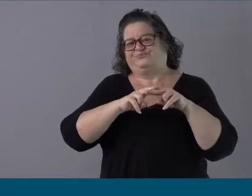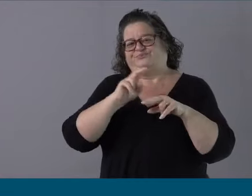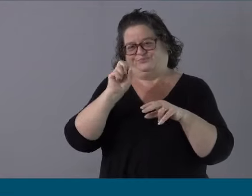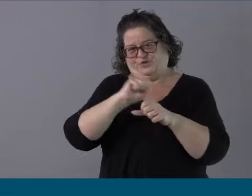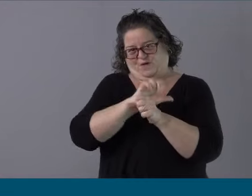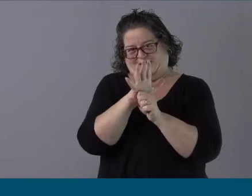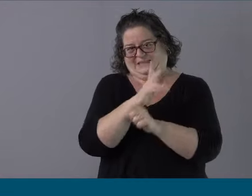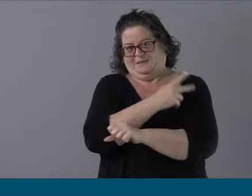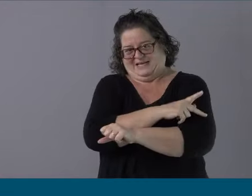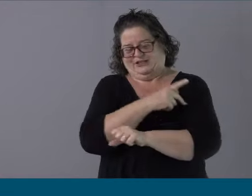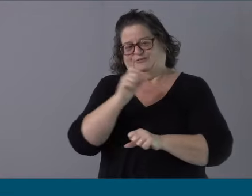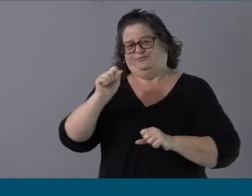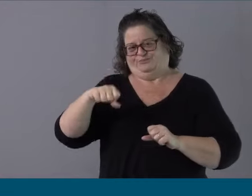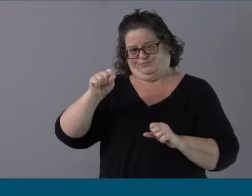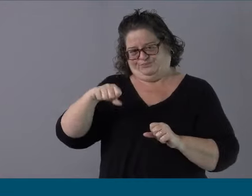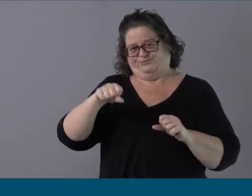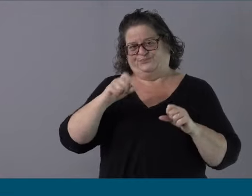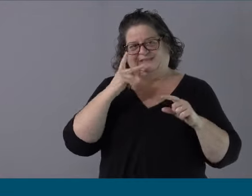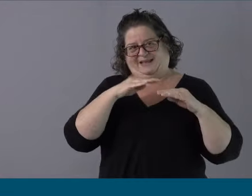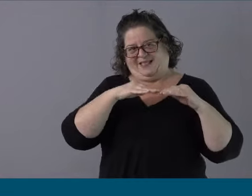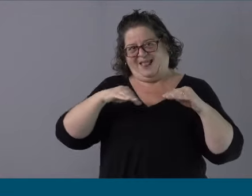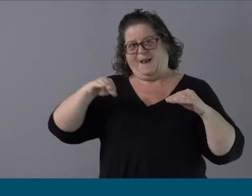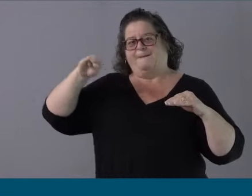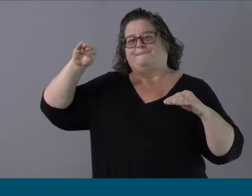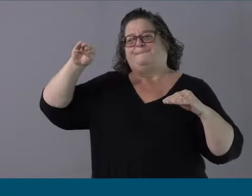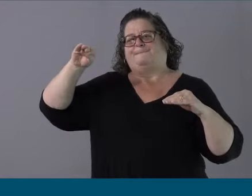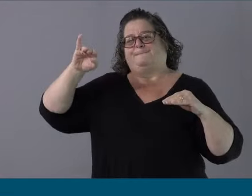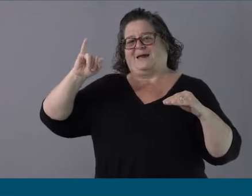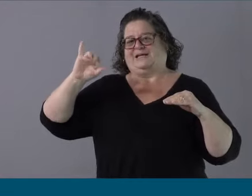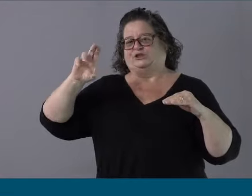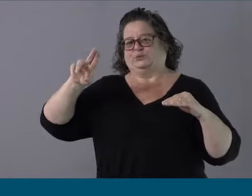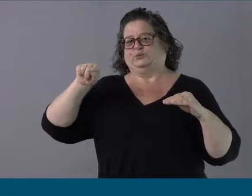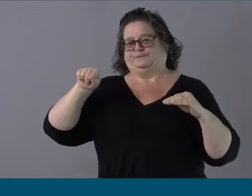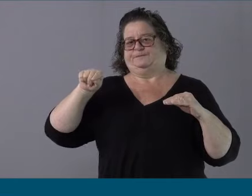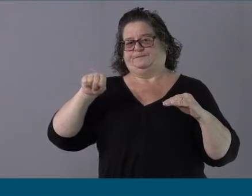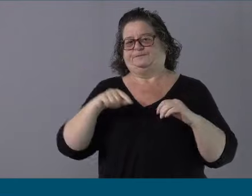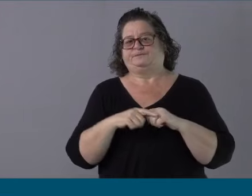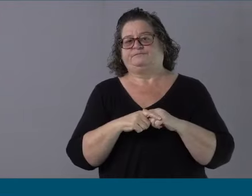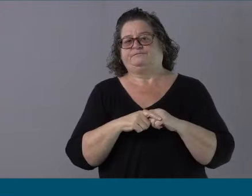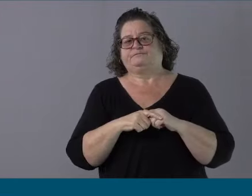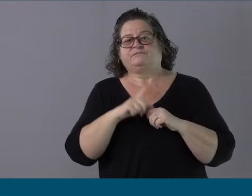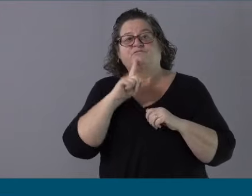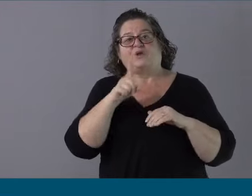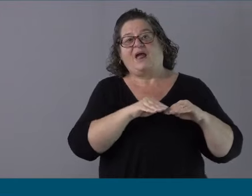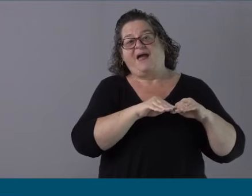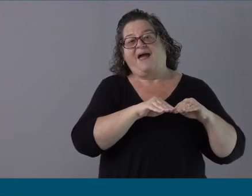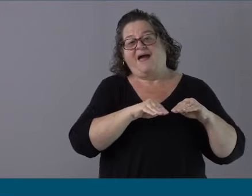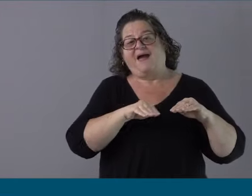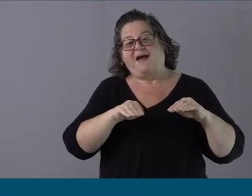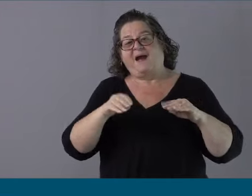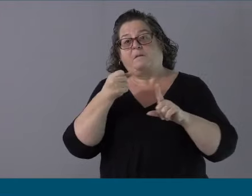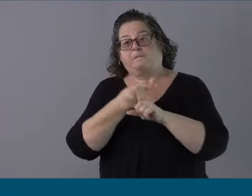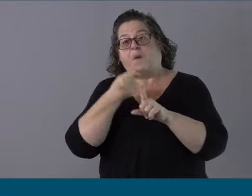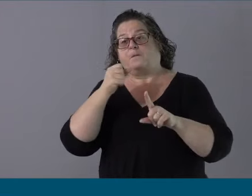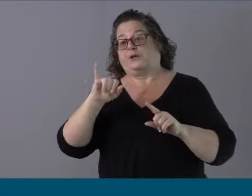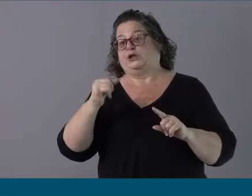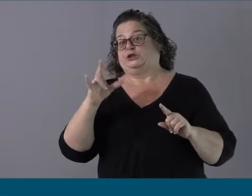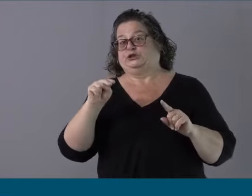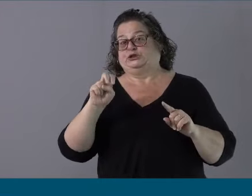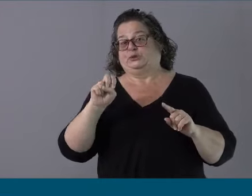COVID-like illness inside our ICUs, pretty flat until June. That's where the increase